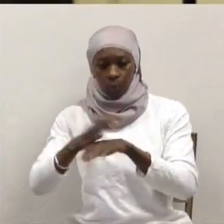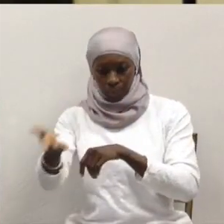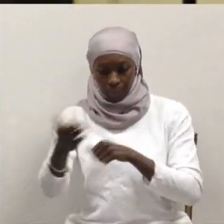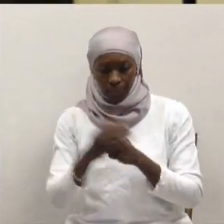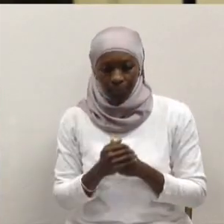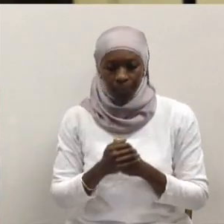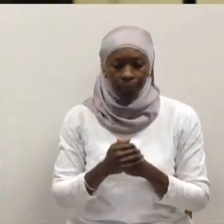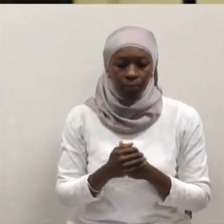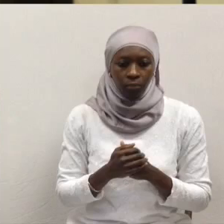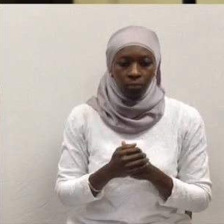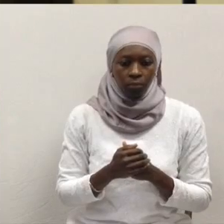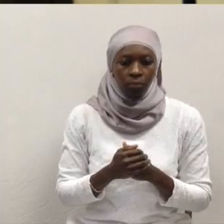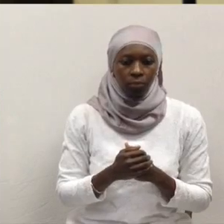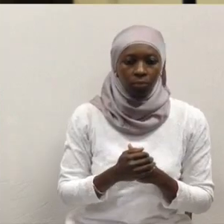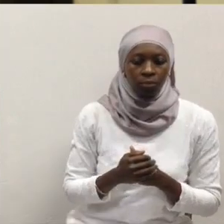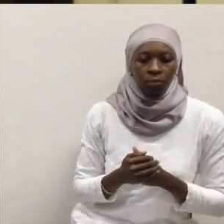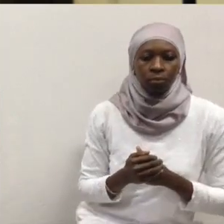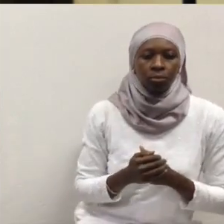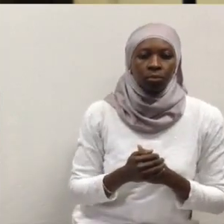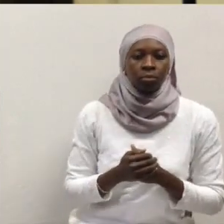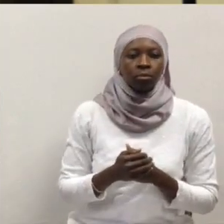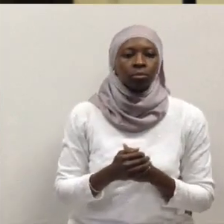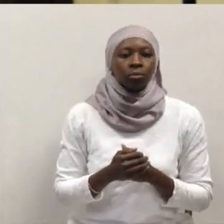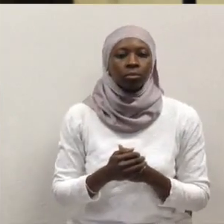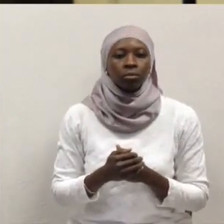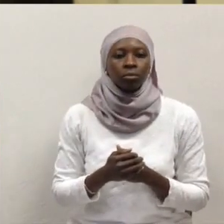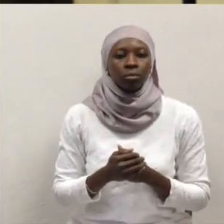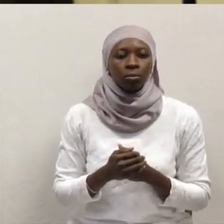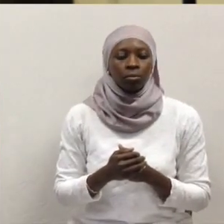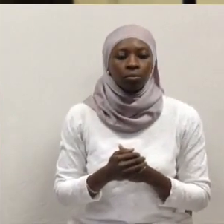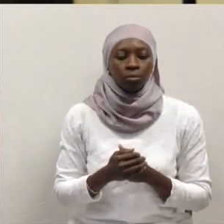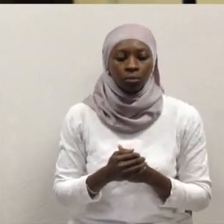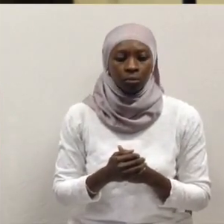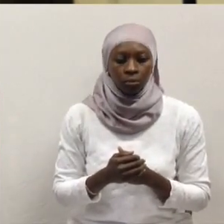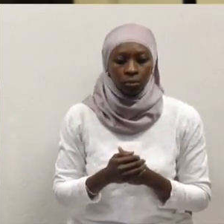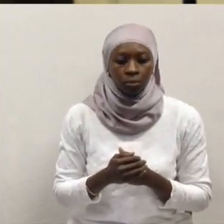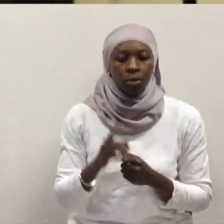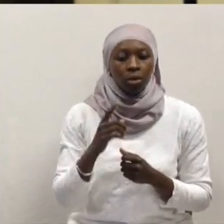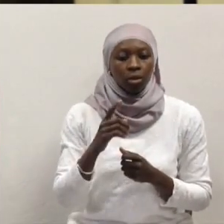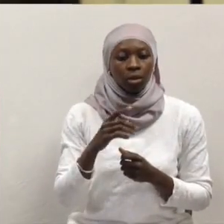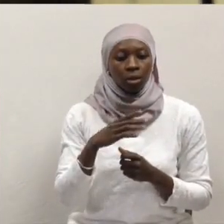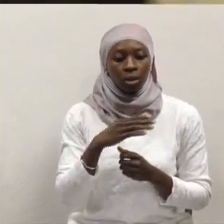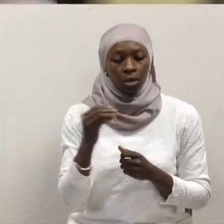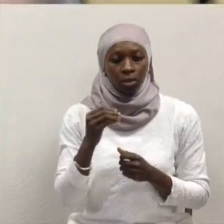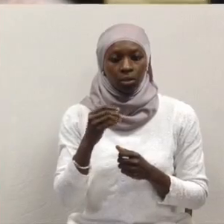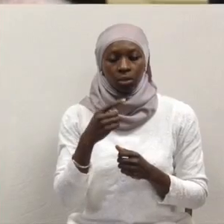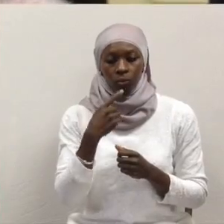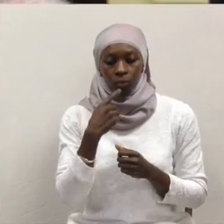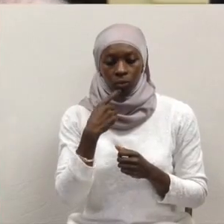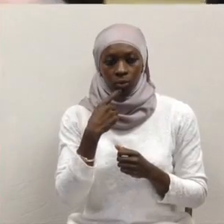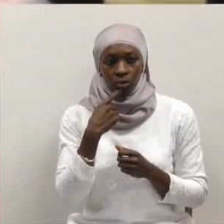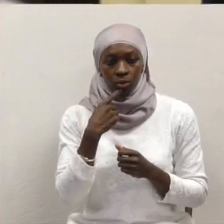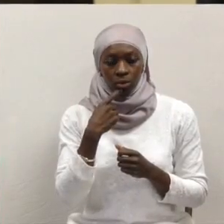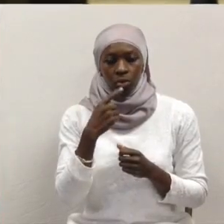independently from and away from the surah we are addressing today, which is Surah Al-Fath,